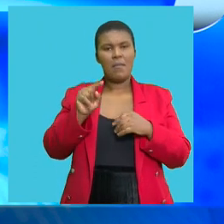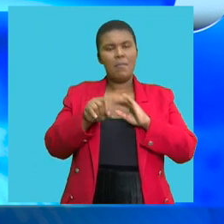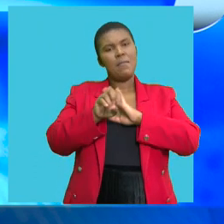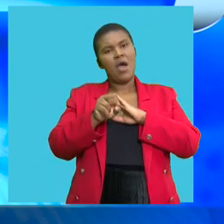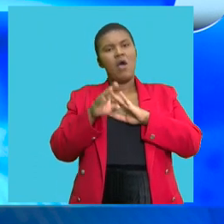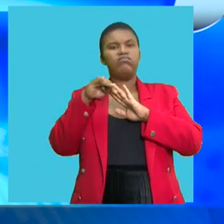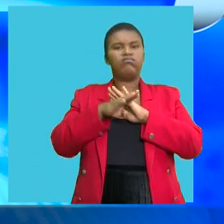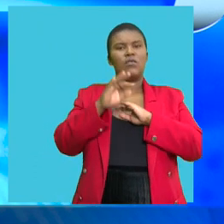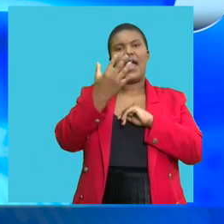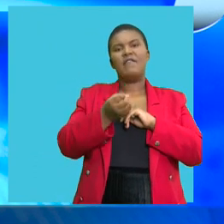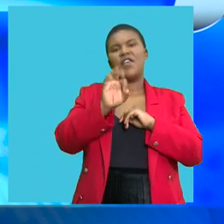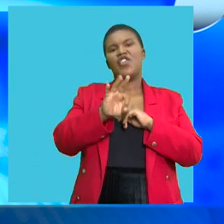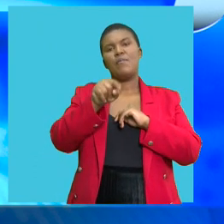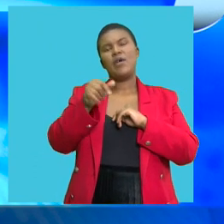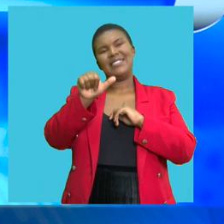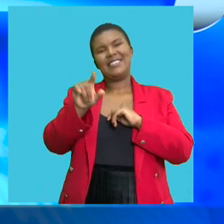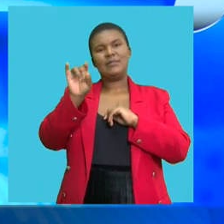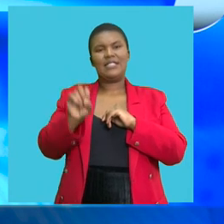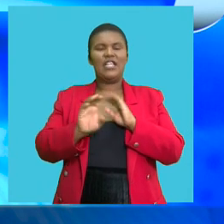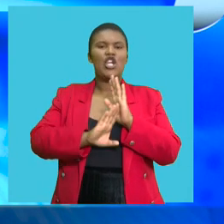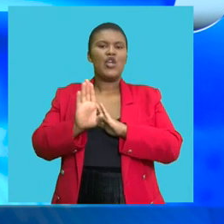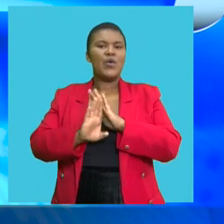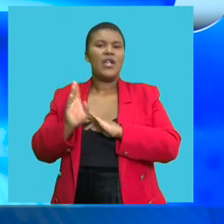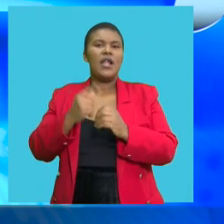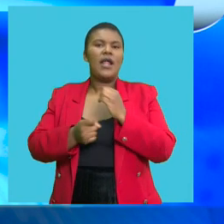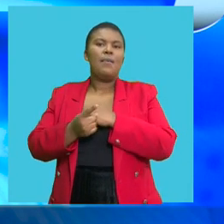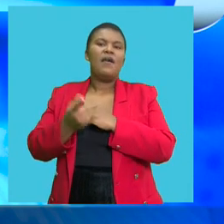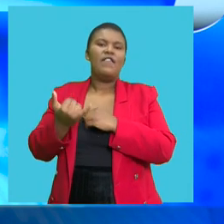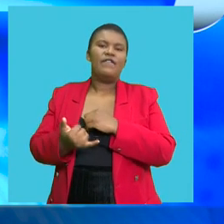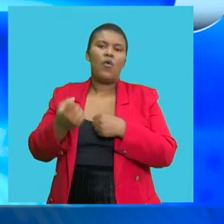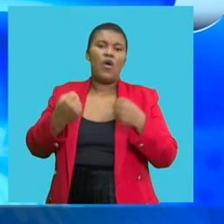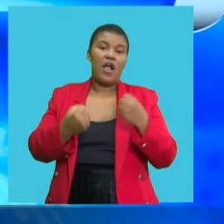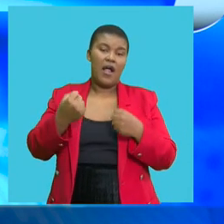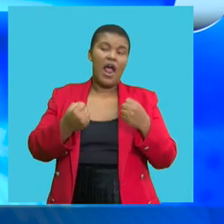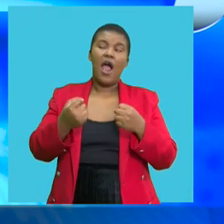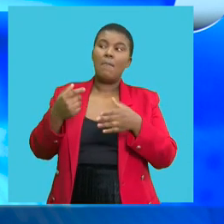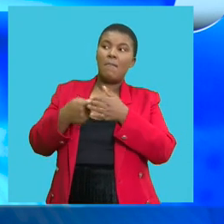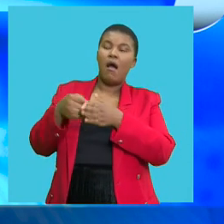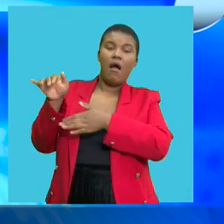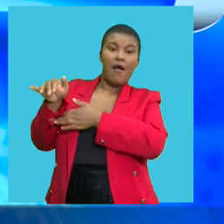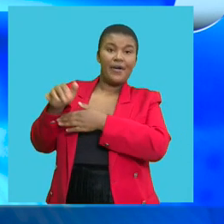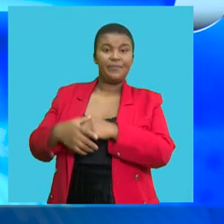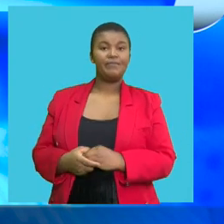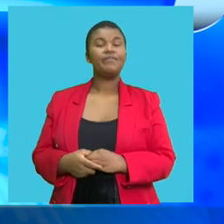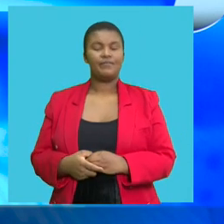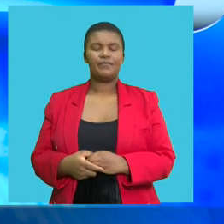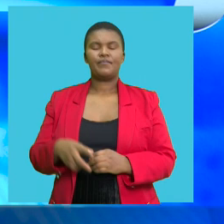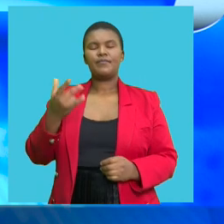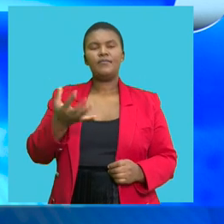there was a 3.6% increase in built-up vehicle exports. Dealer sales accounted for